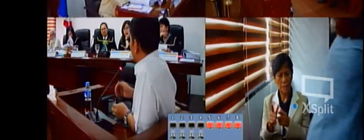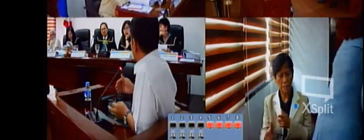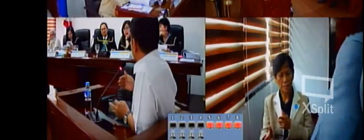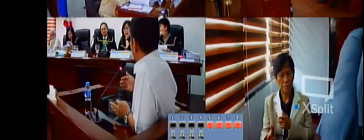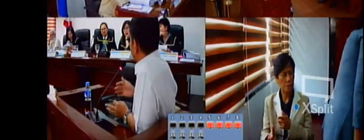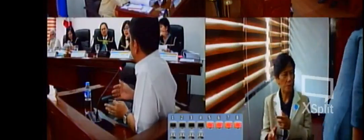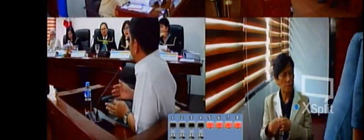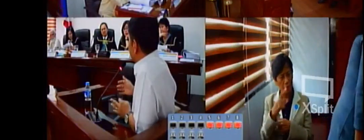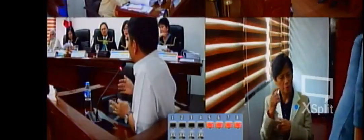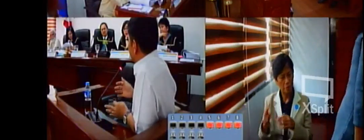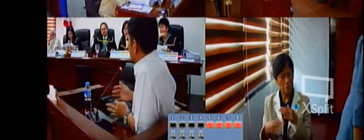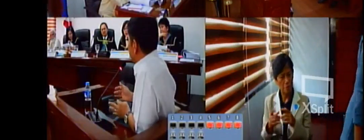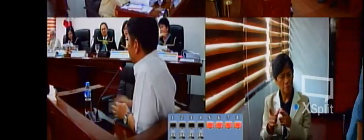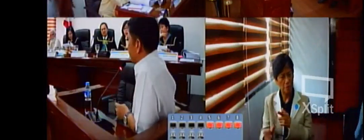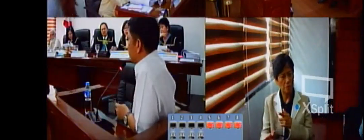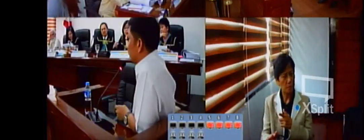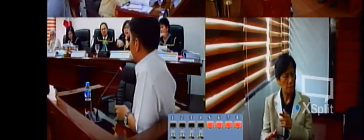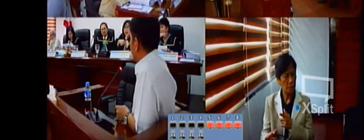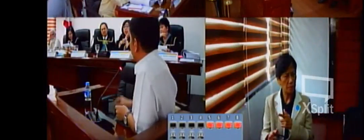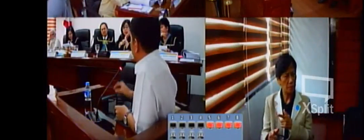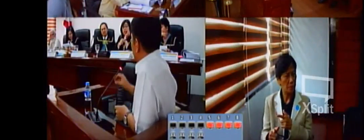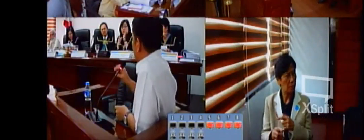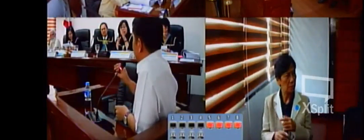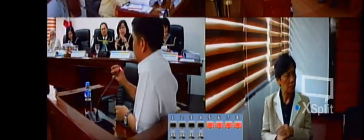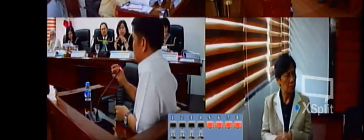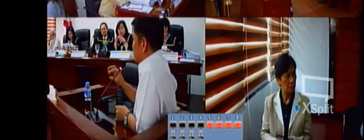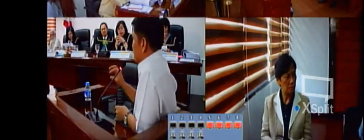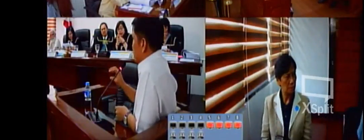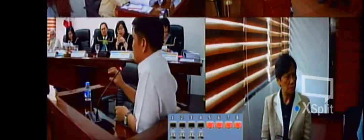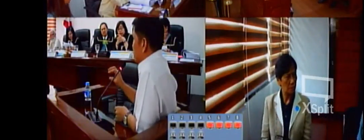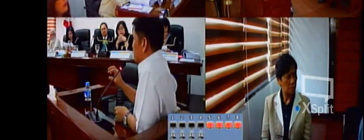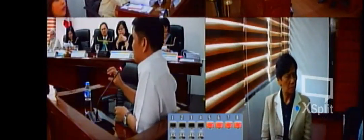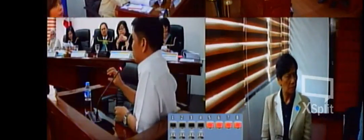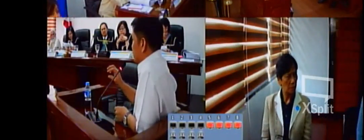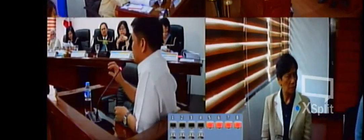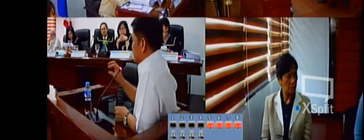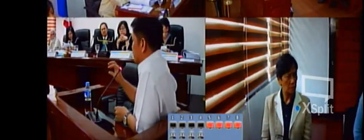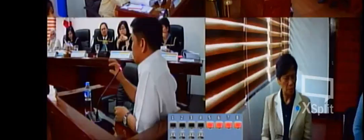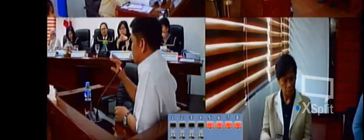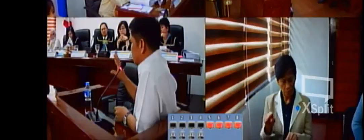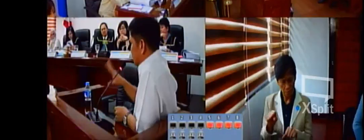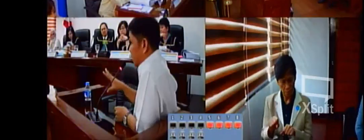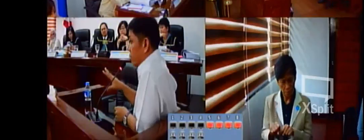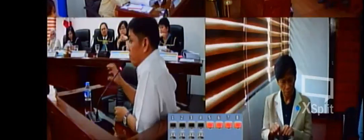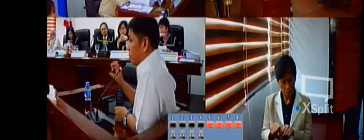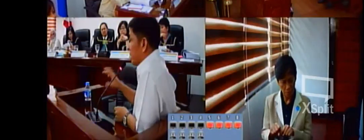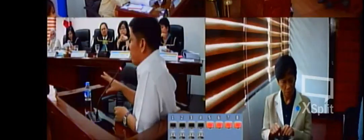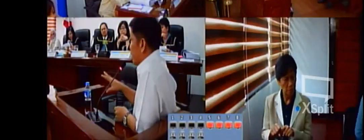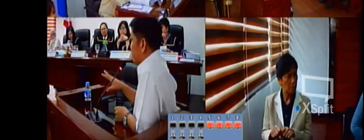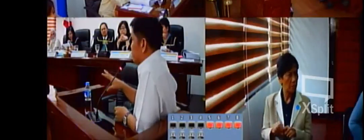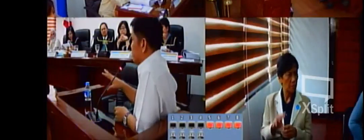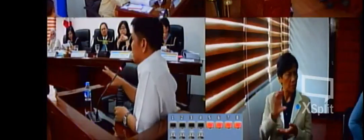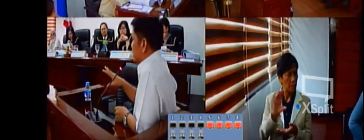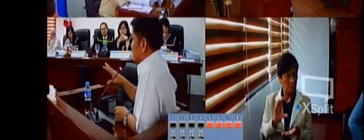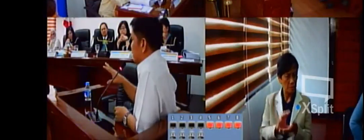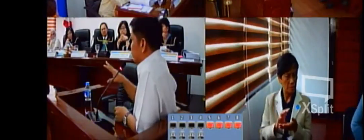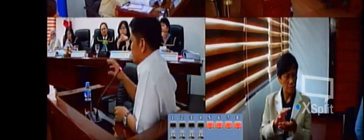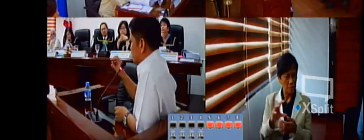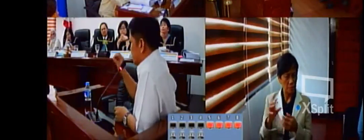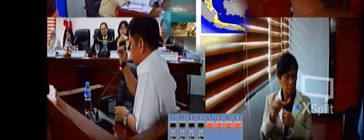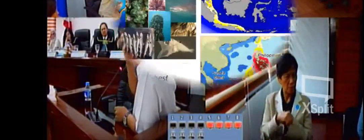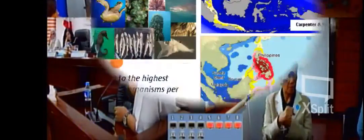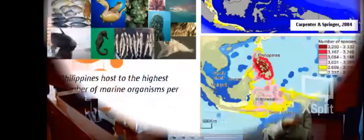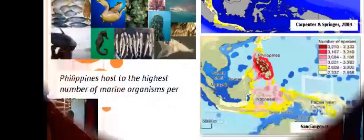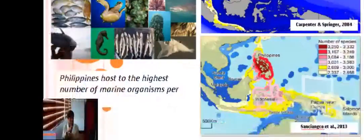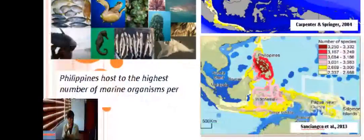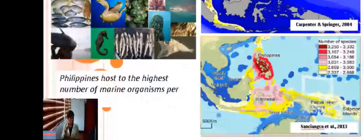because the baseline is moving. So meaning. The Center of Marine Biodiversity was